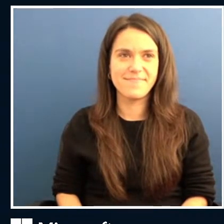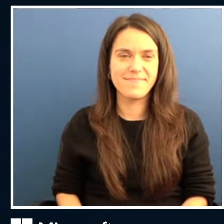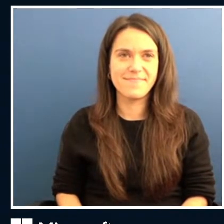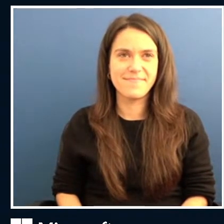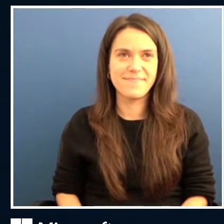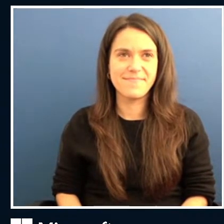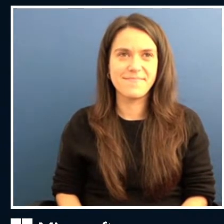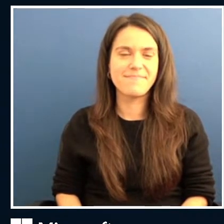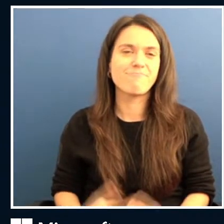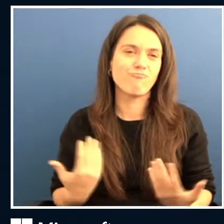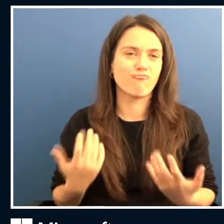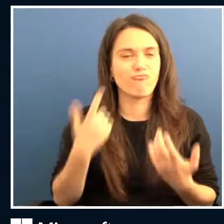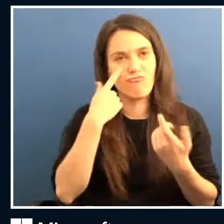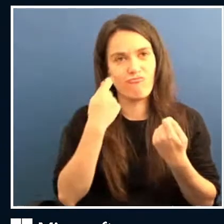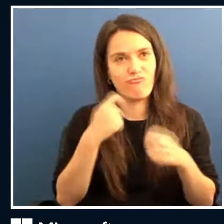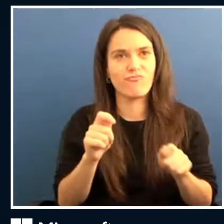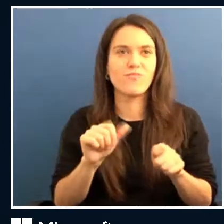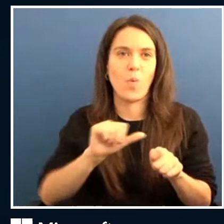again with the black-chinned.